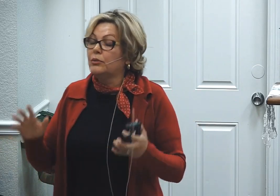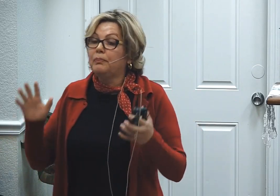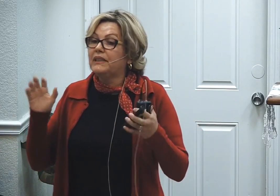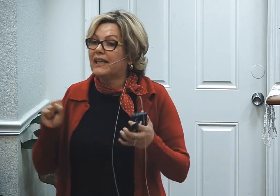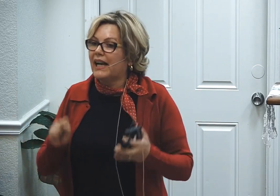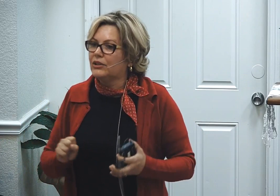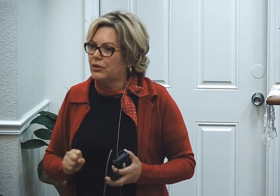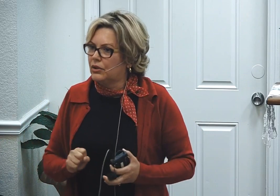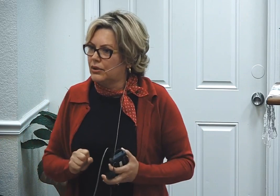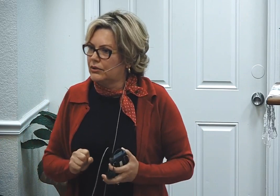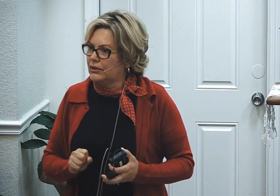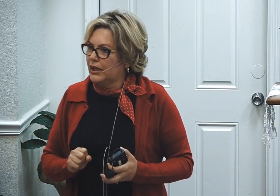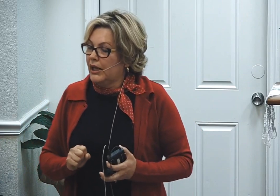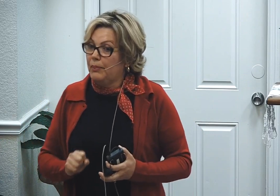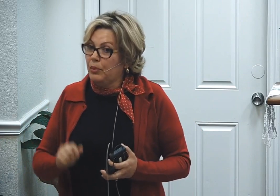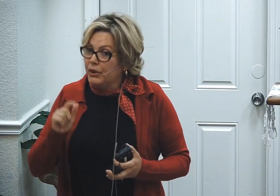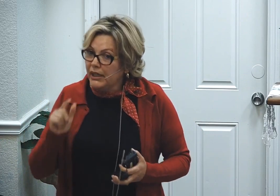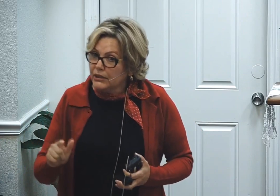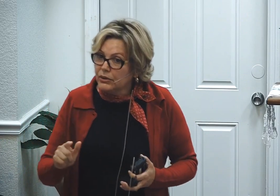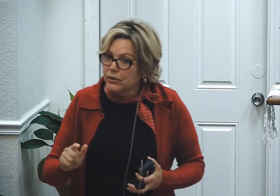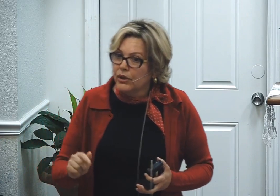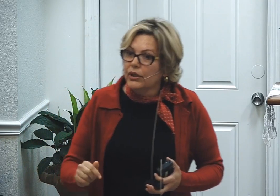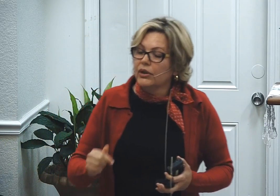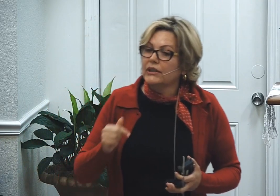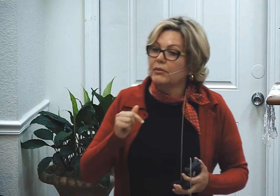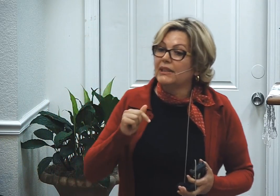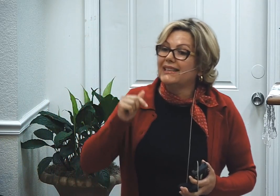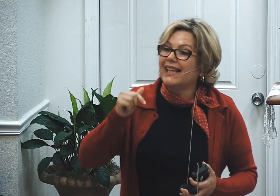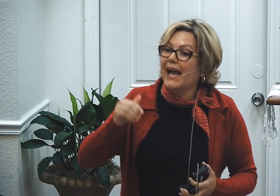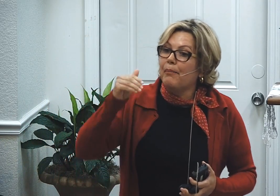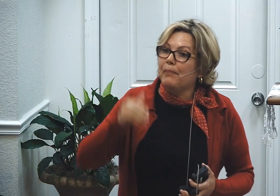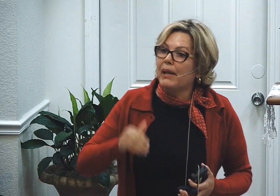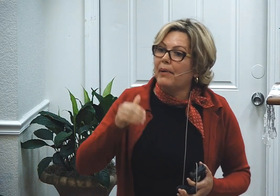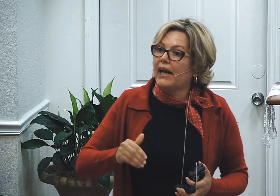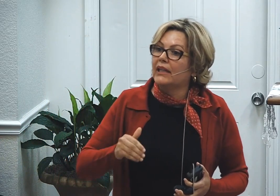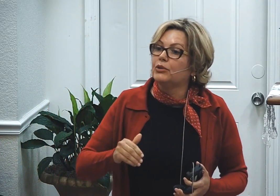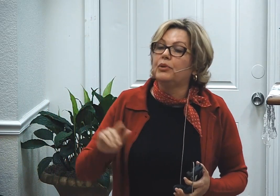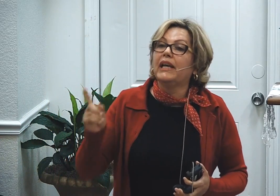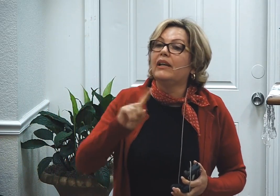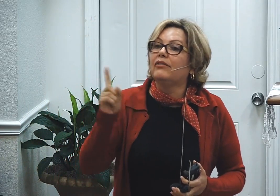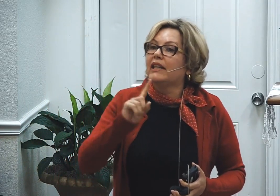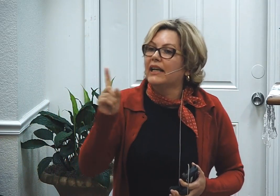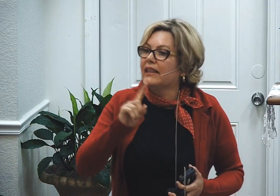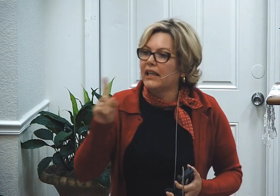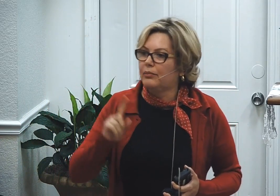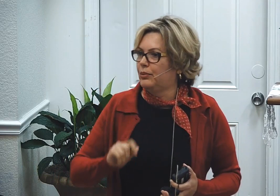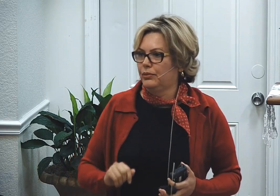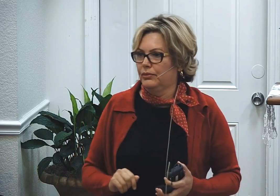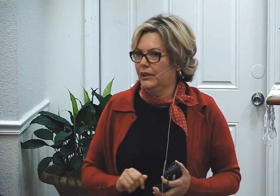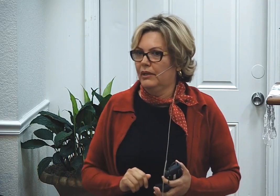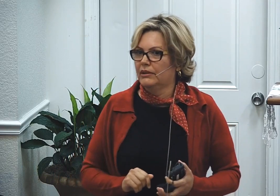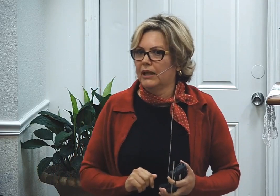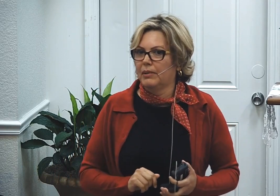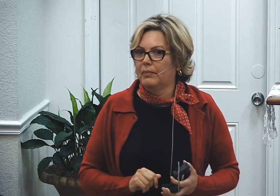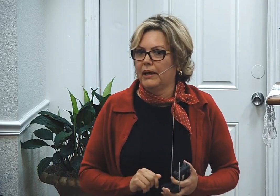It's going to be on the blink of an eye. And that's why we need to be paying attention. Because